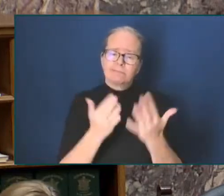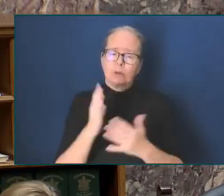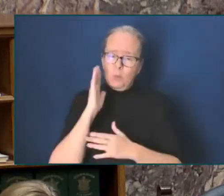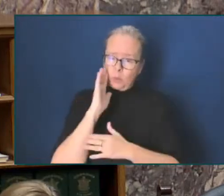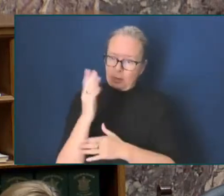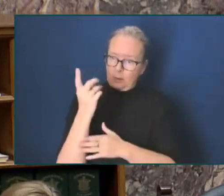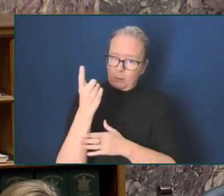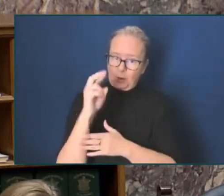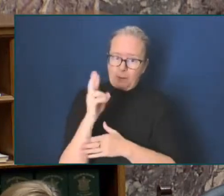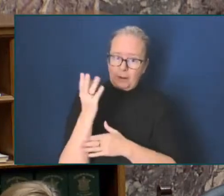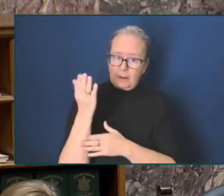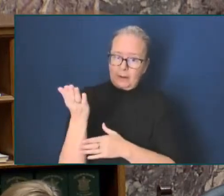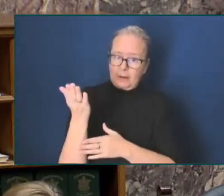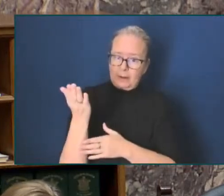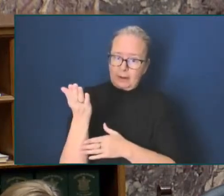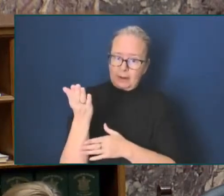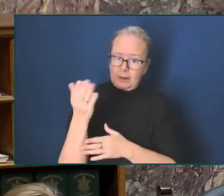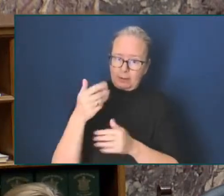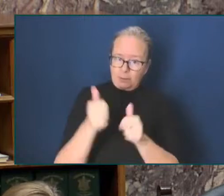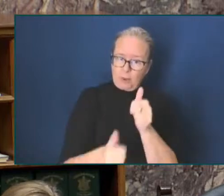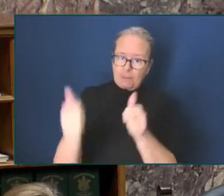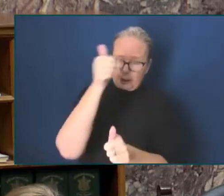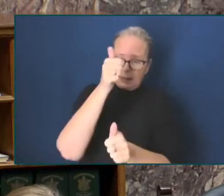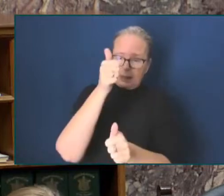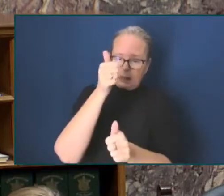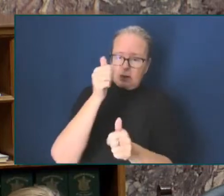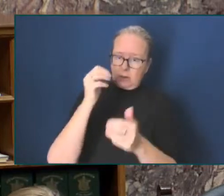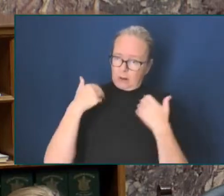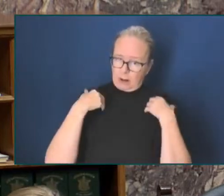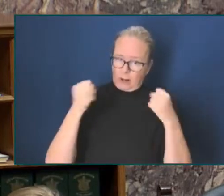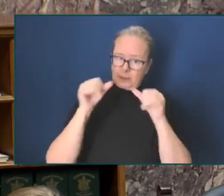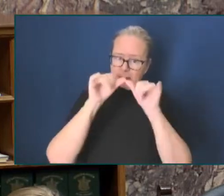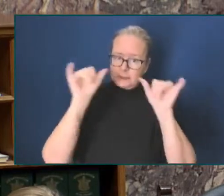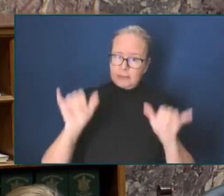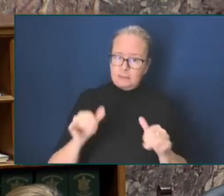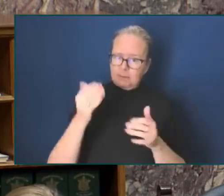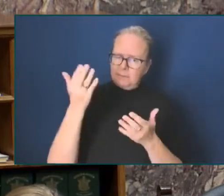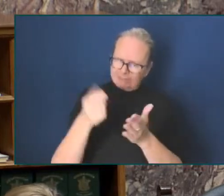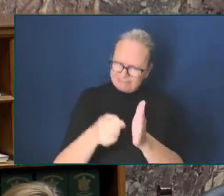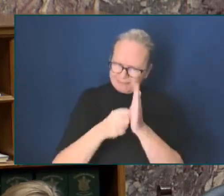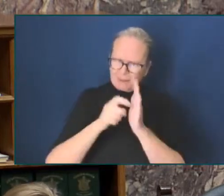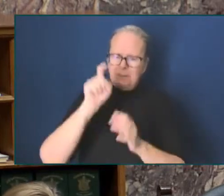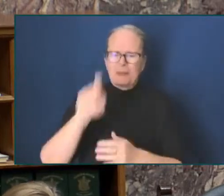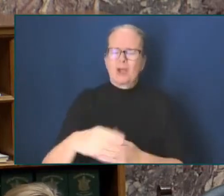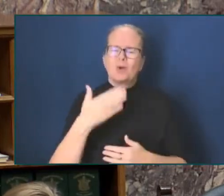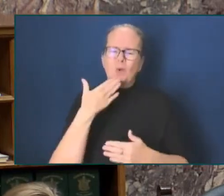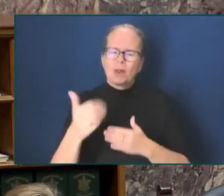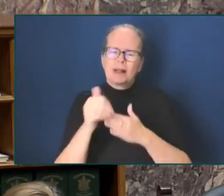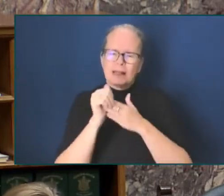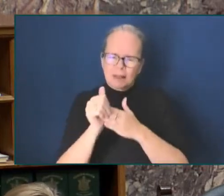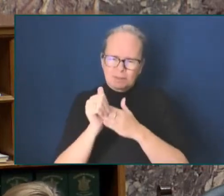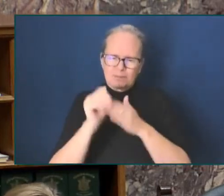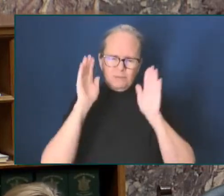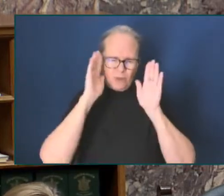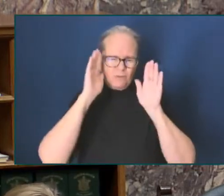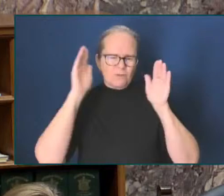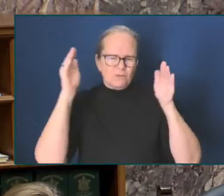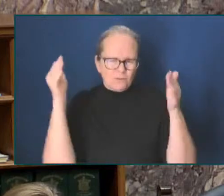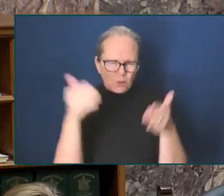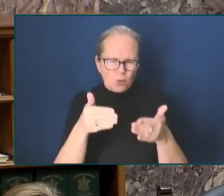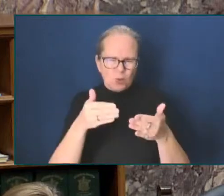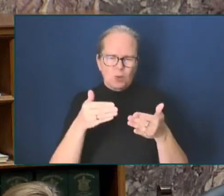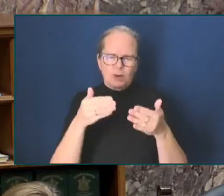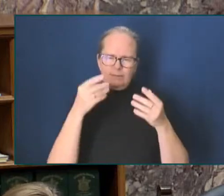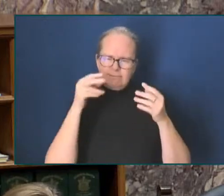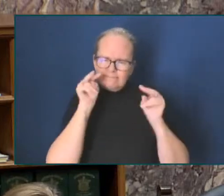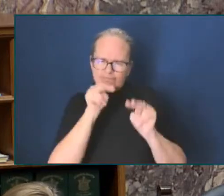on outcomes, that is paying attention to the right things that we have to focus on, measuring those outcomes, holding people accountable,